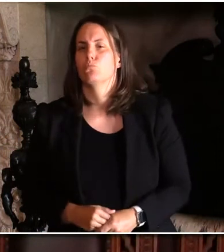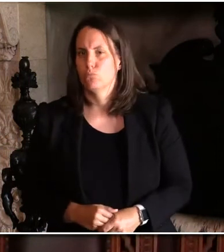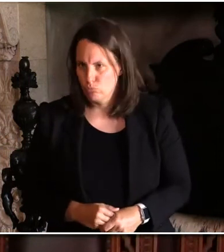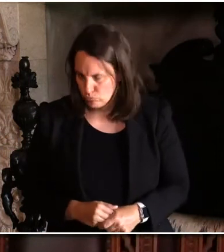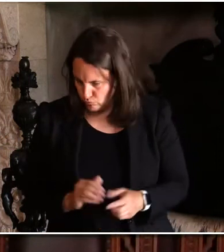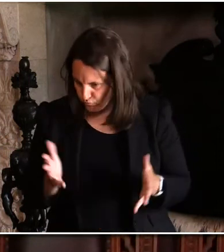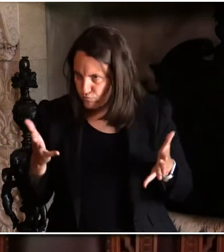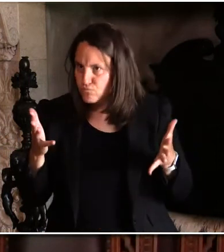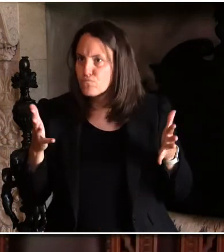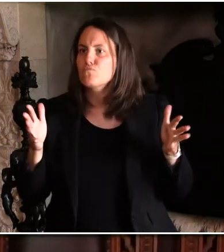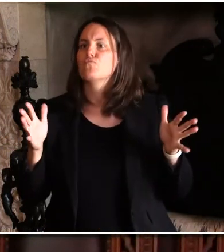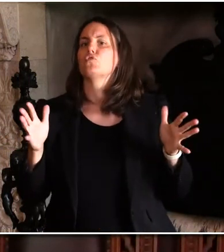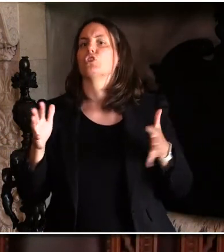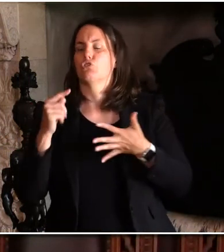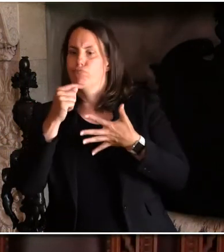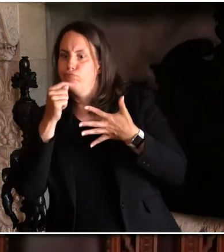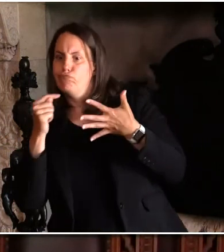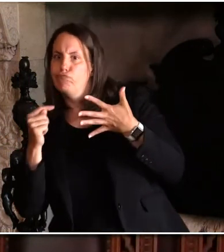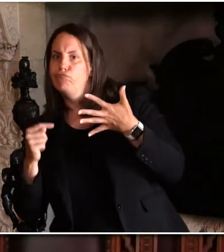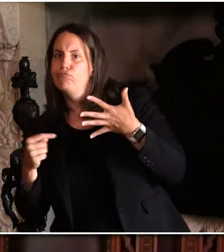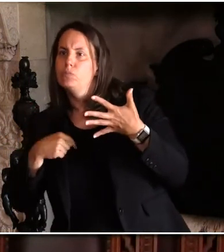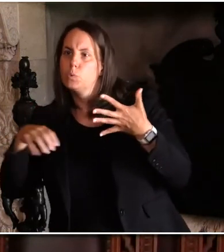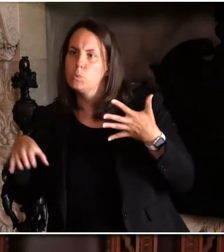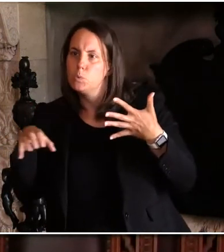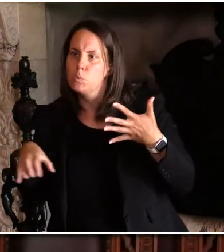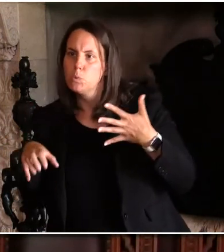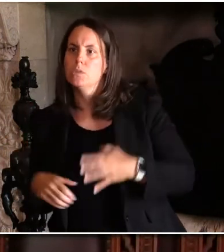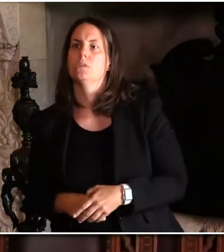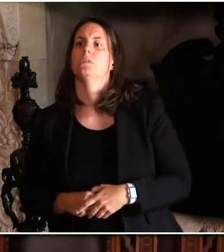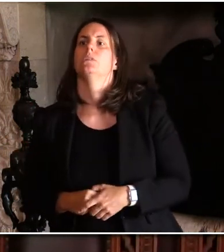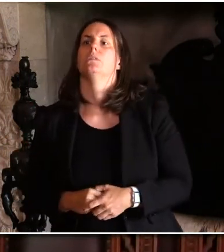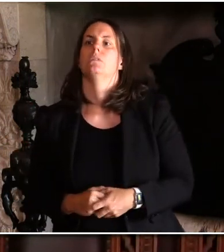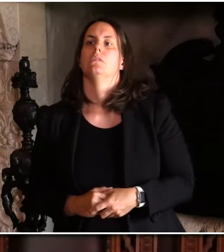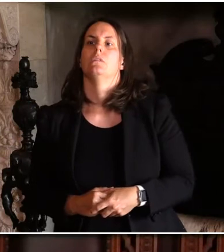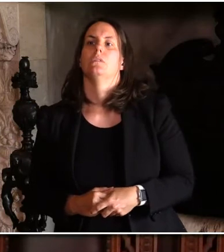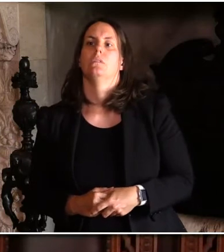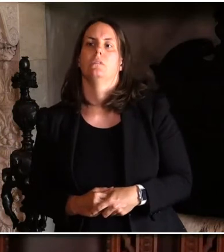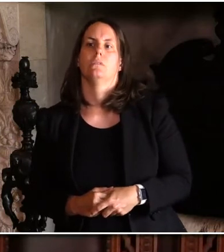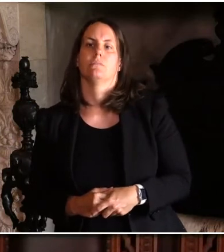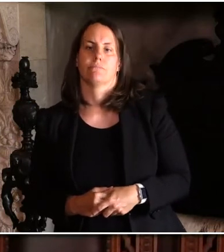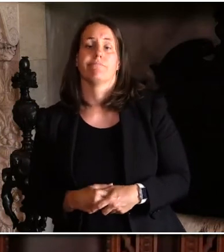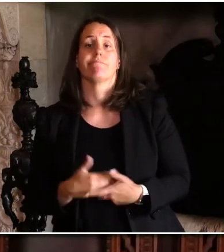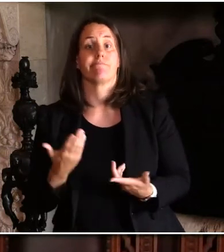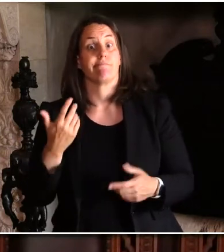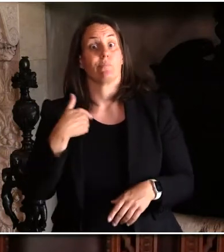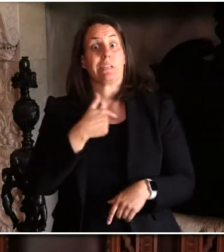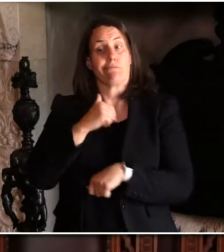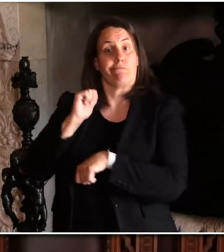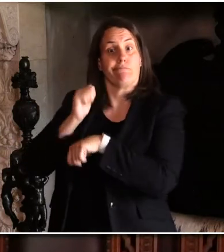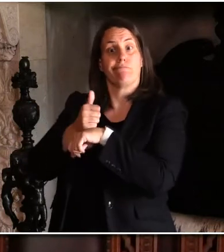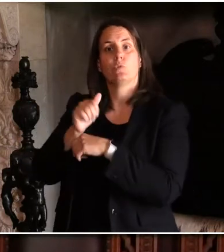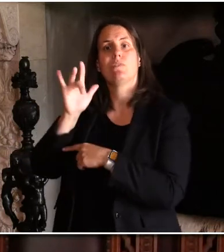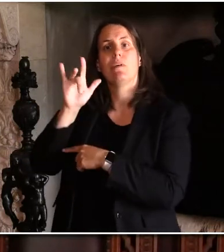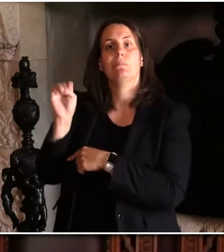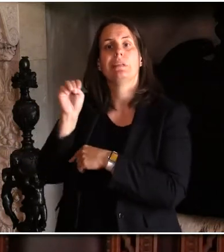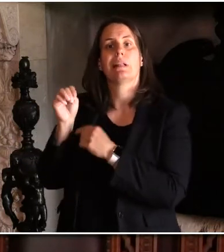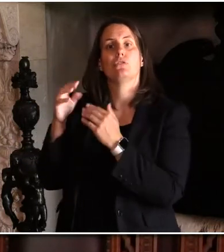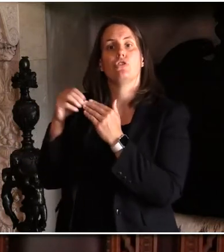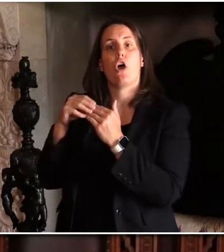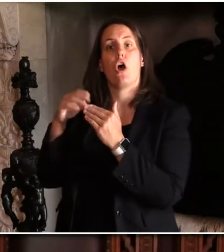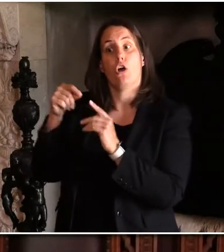money directly, and I'll use the rent the $25 million for rental